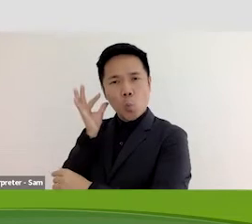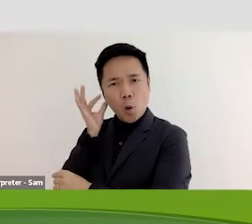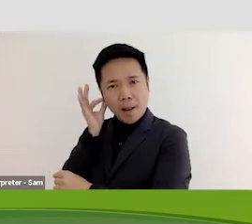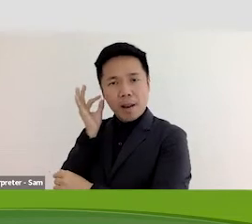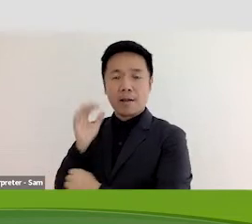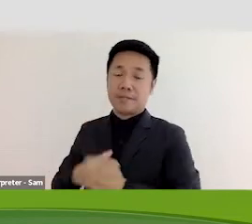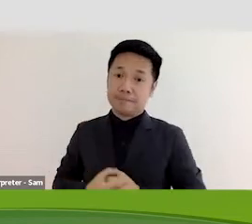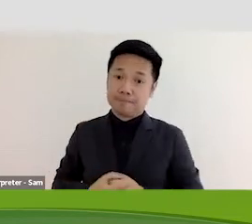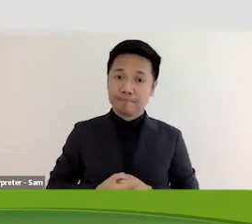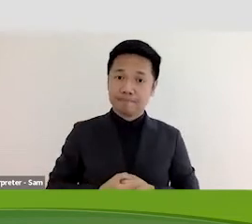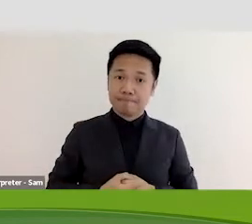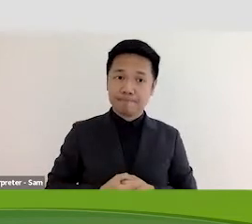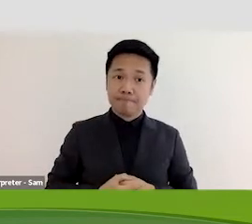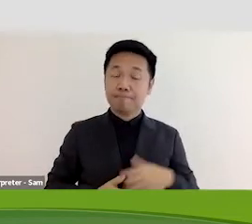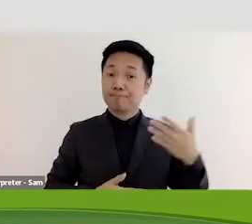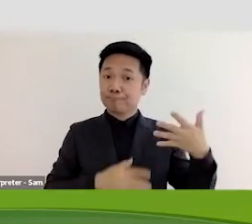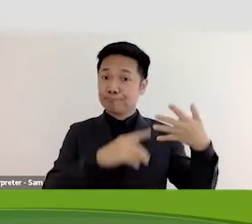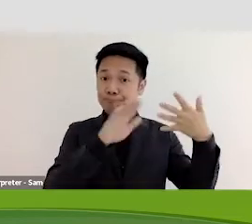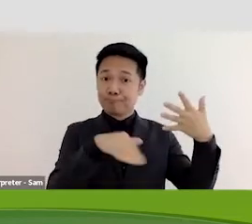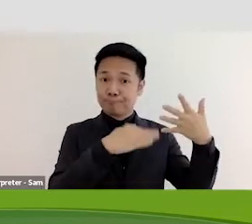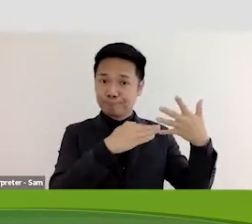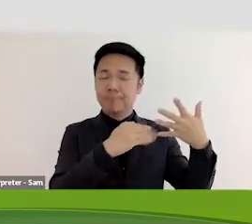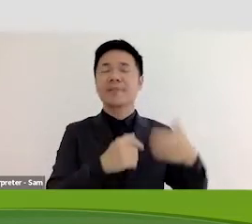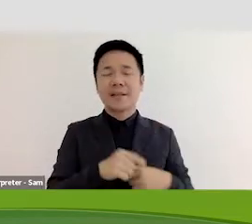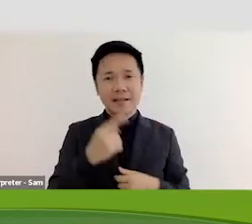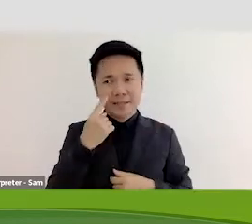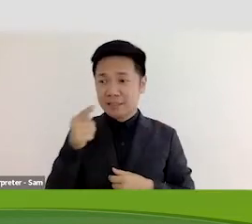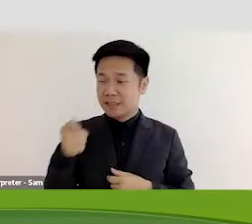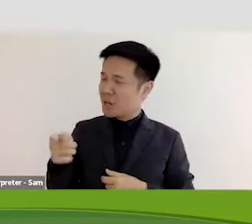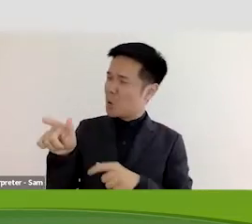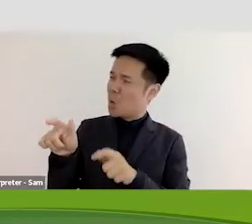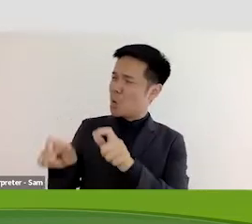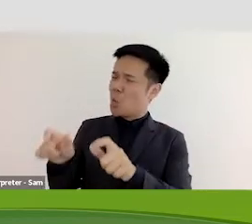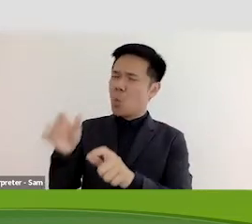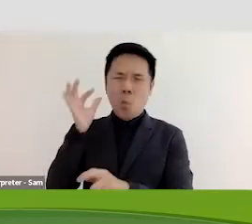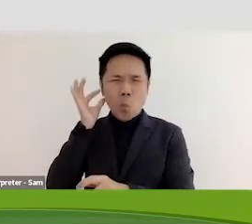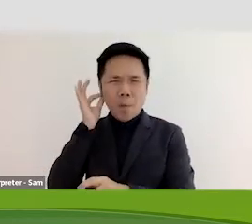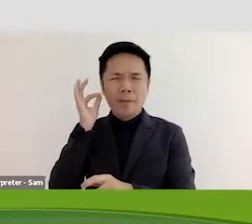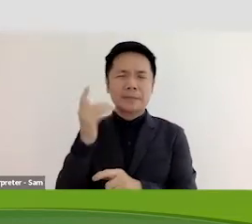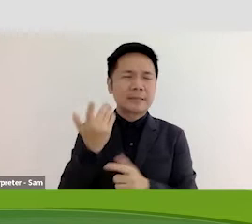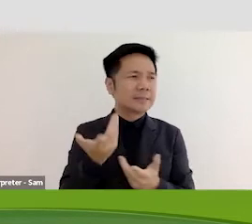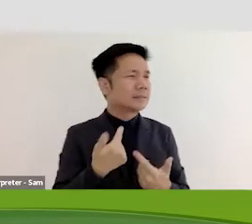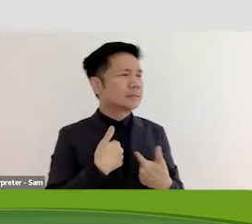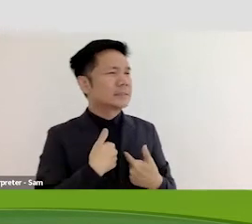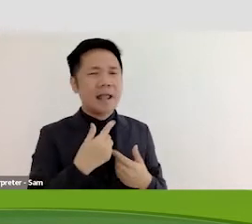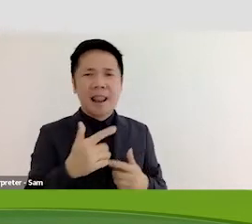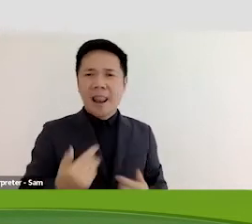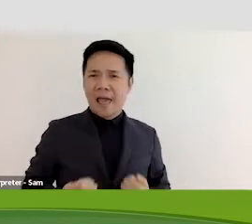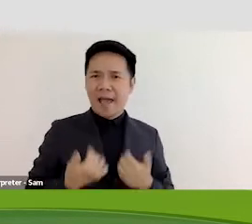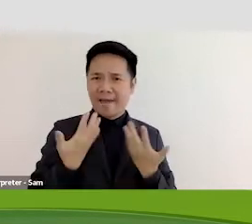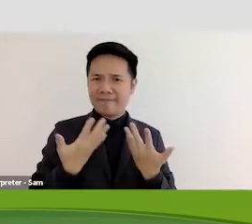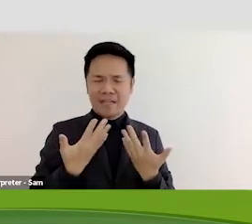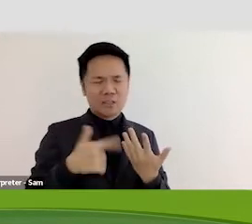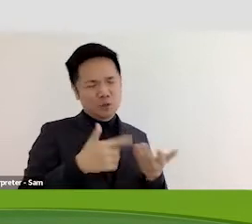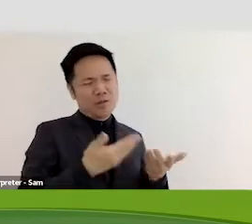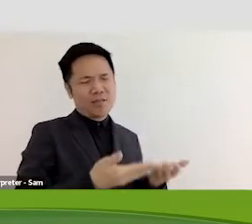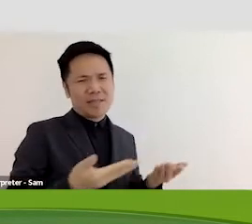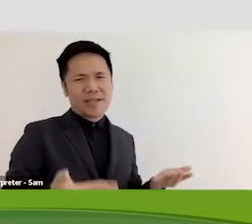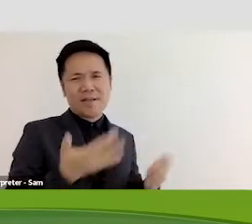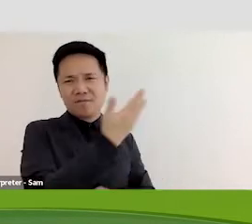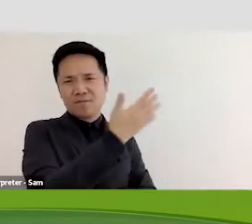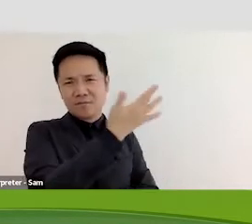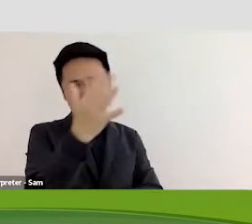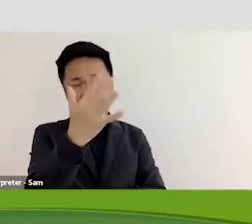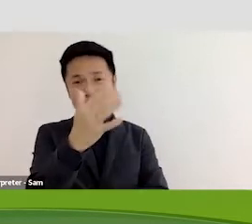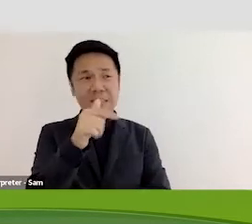recognize that in many contexts, women are reliant upon natural resources for financial security, which is impacted